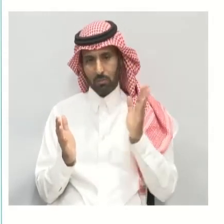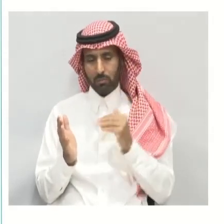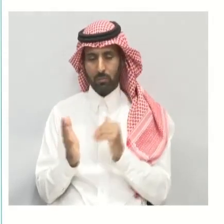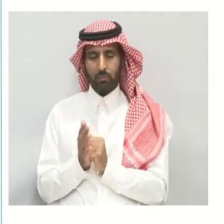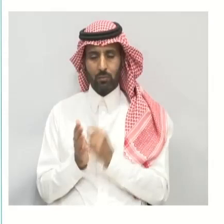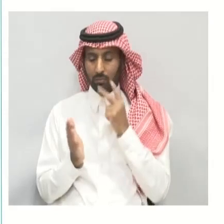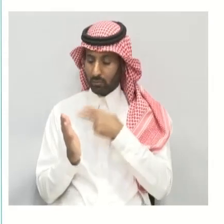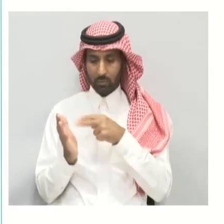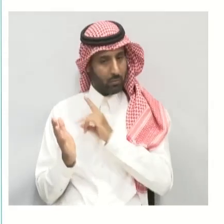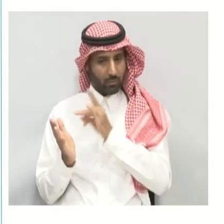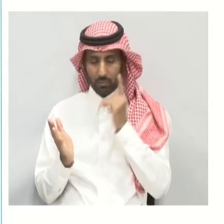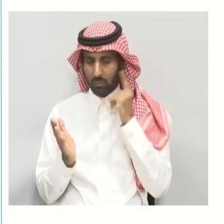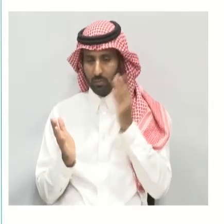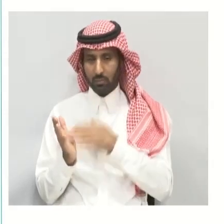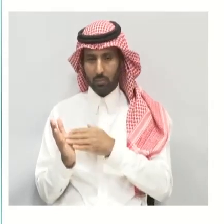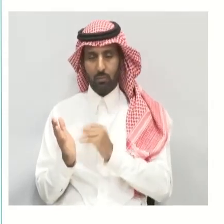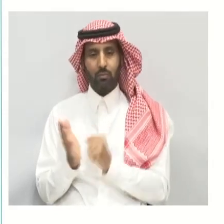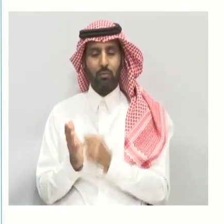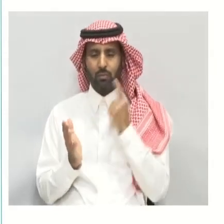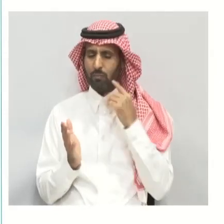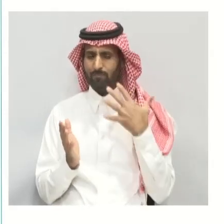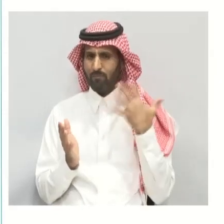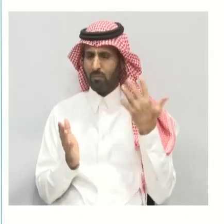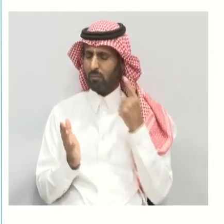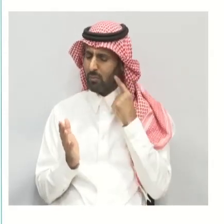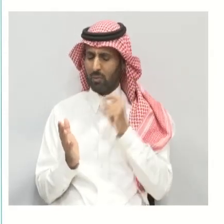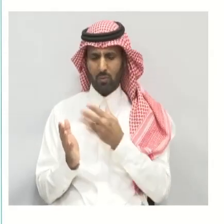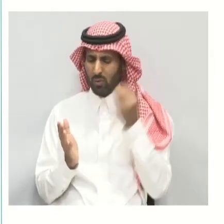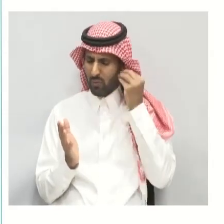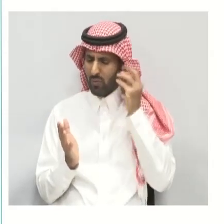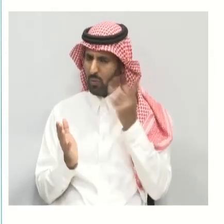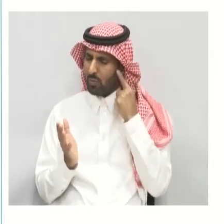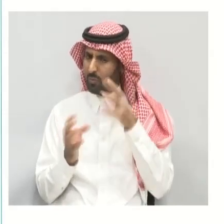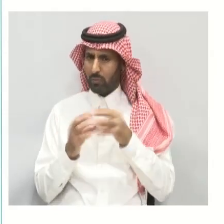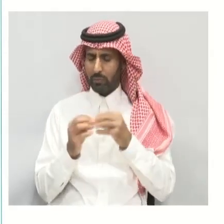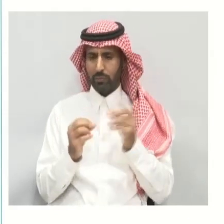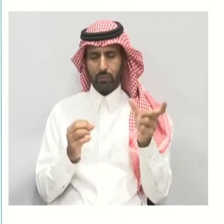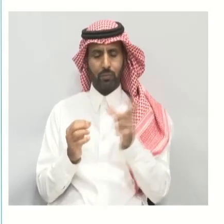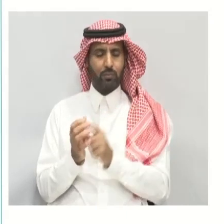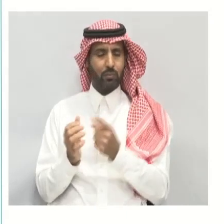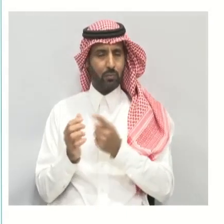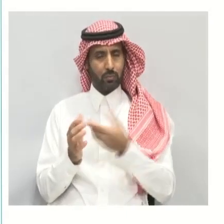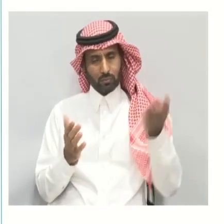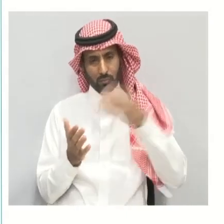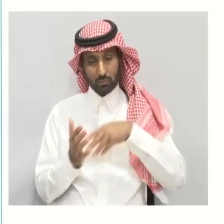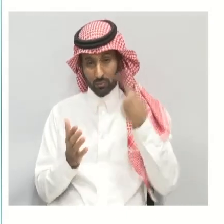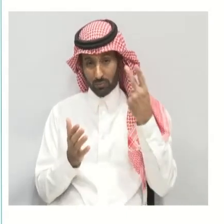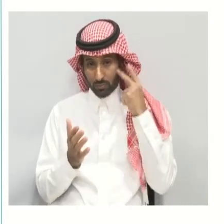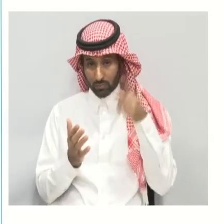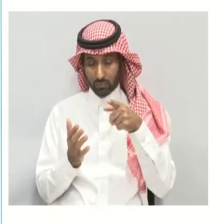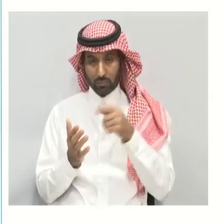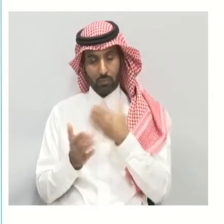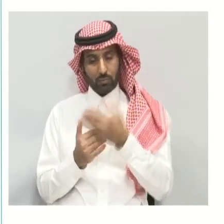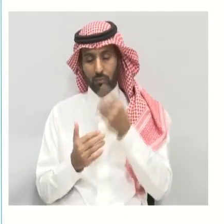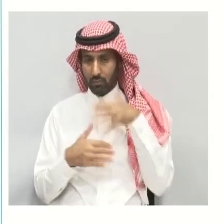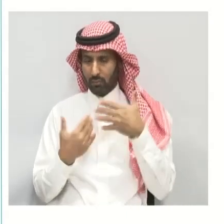read with me, and you don't have to worry about understanding the meaning. And for the second time, this time